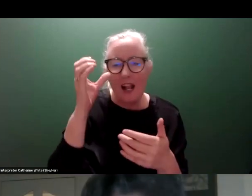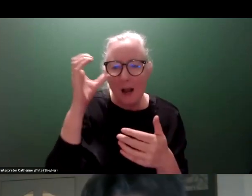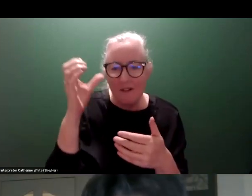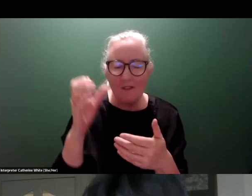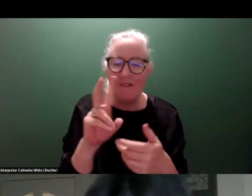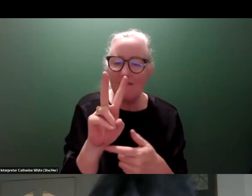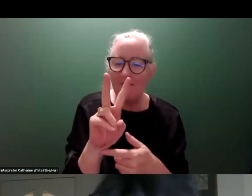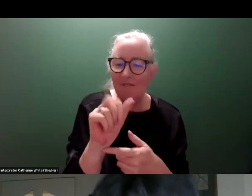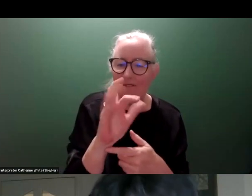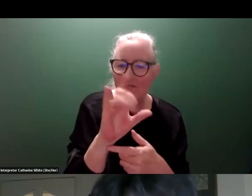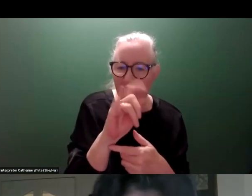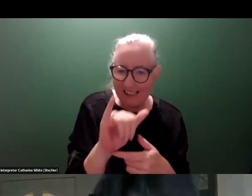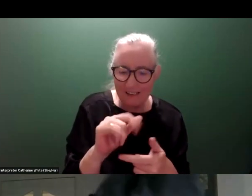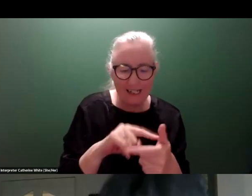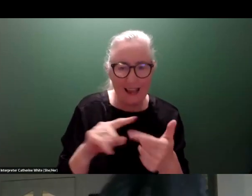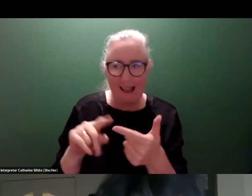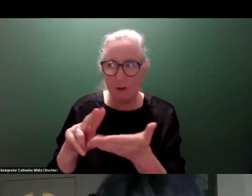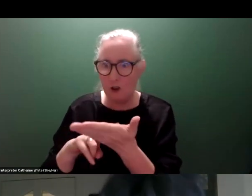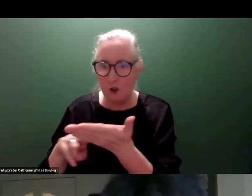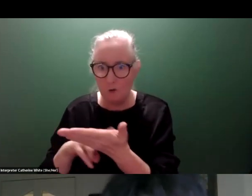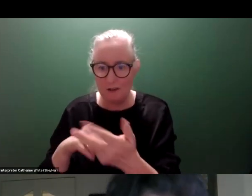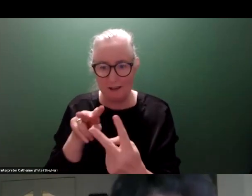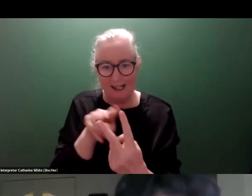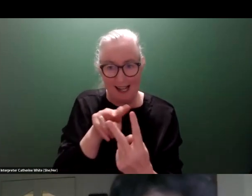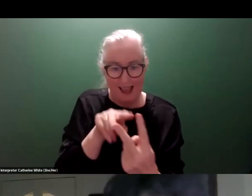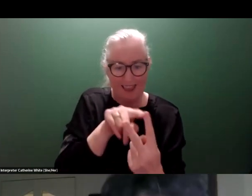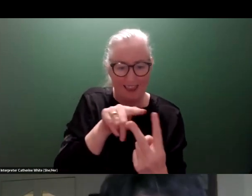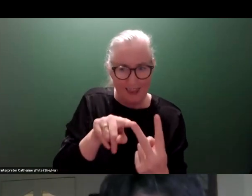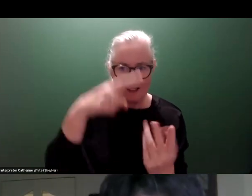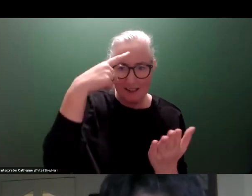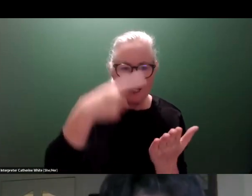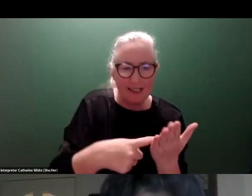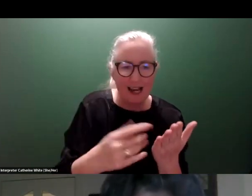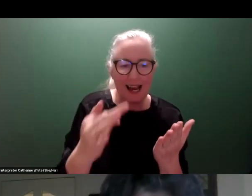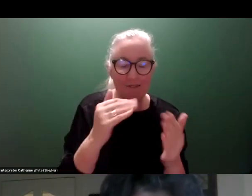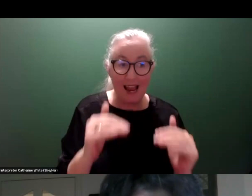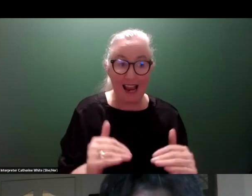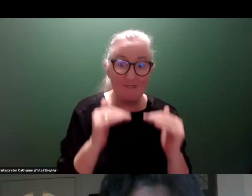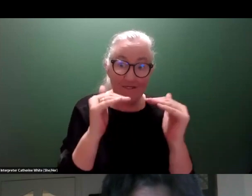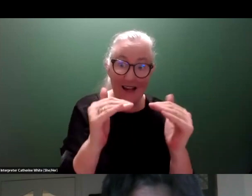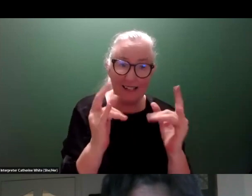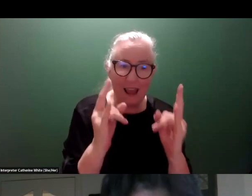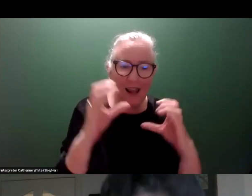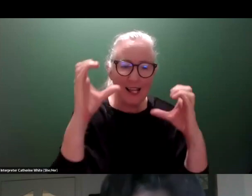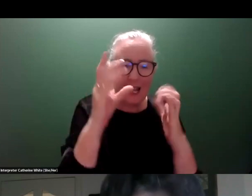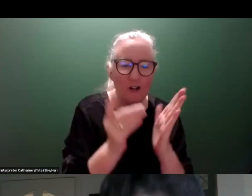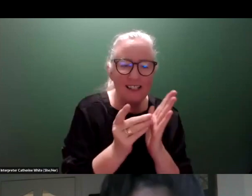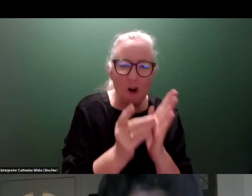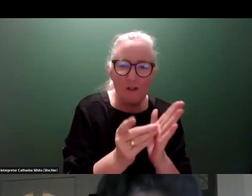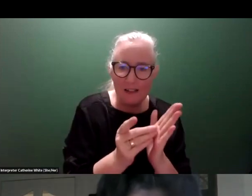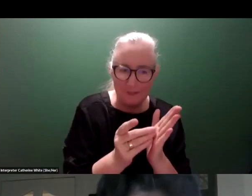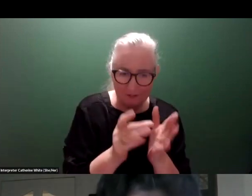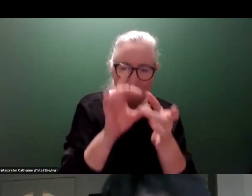and applicability, are very important because they determine whether or not an advanced healthcare directive applies